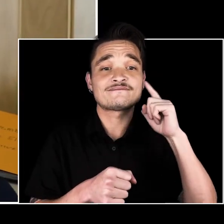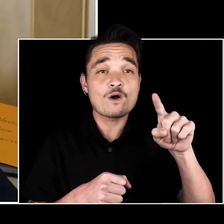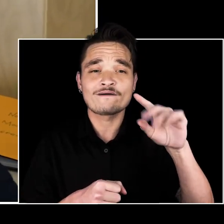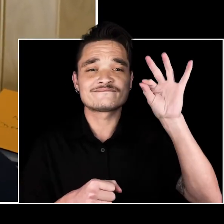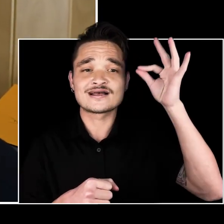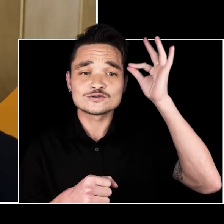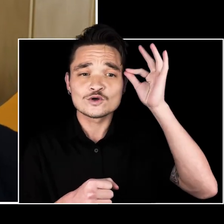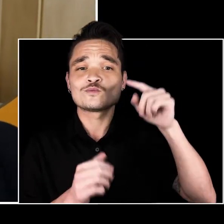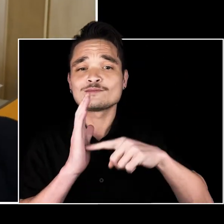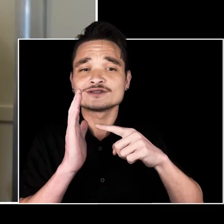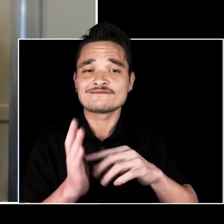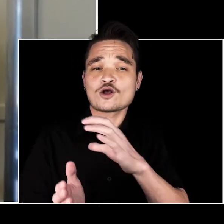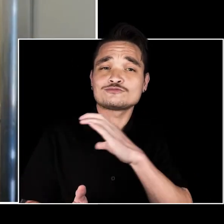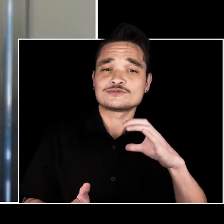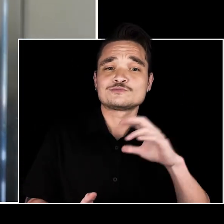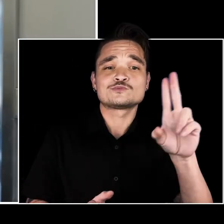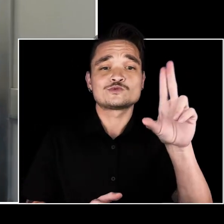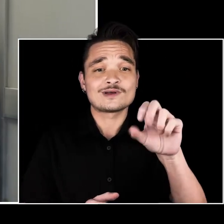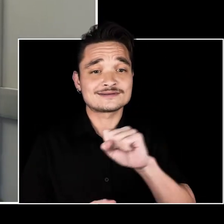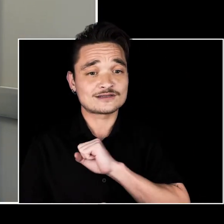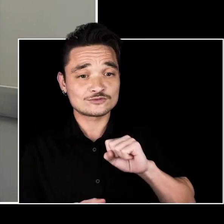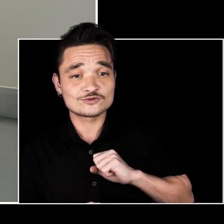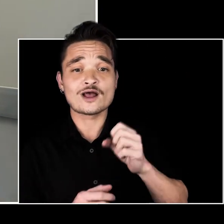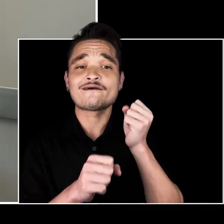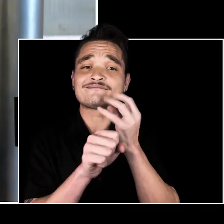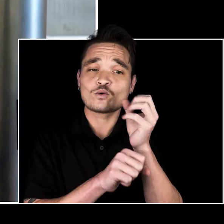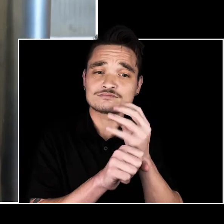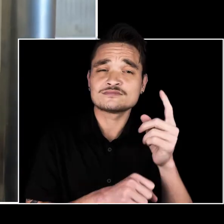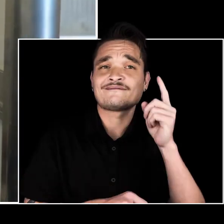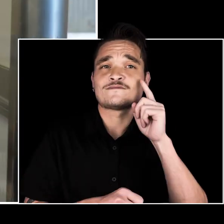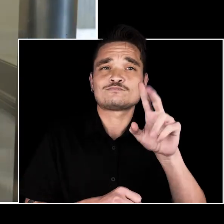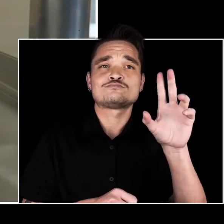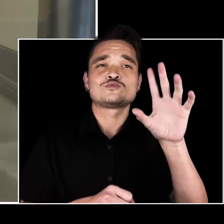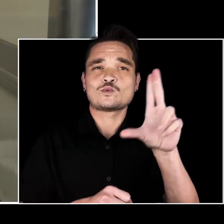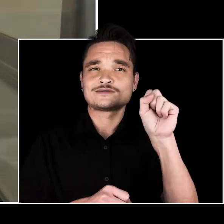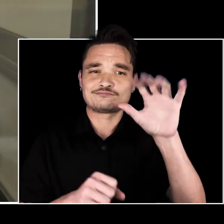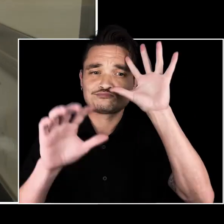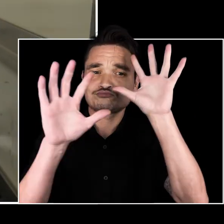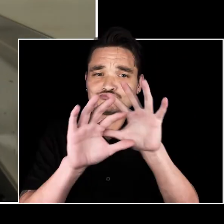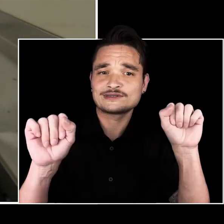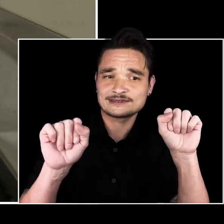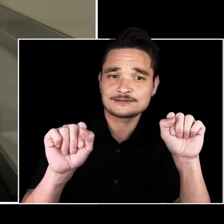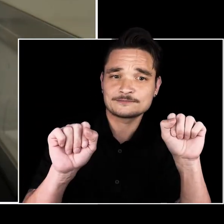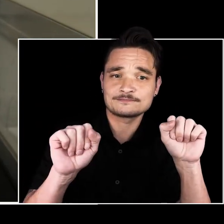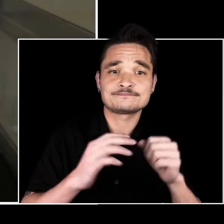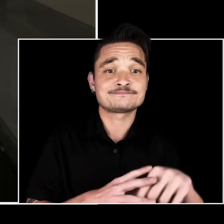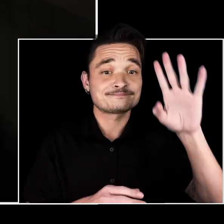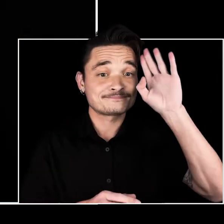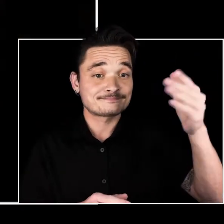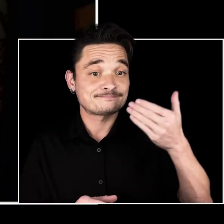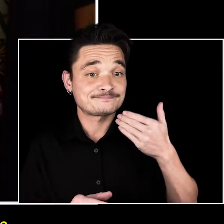vote for the federal representative to Congress, your U.S. Senator, and every 4 years, for the President of the United